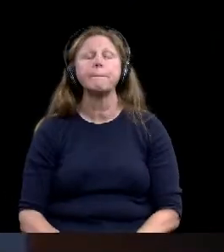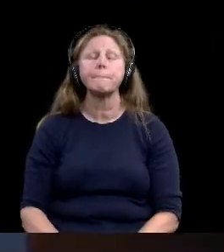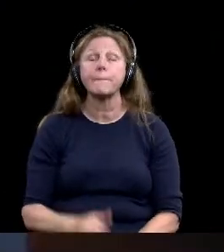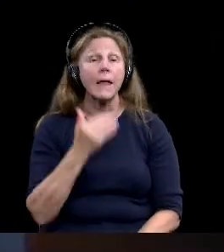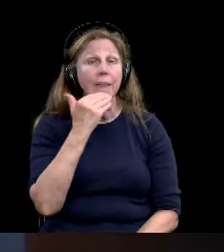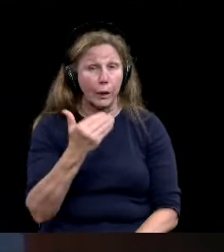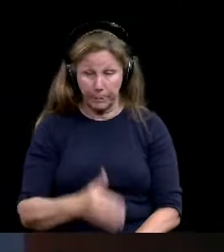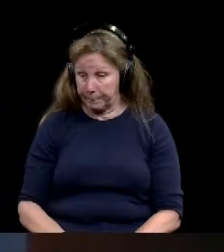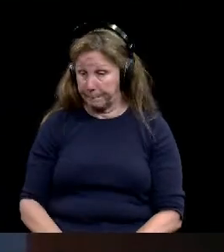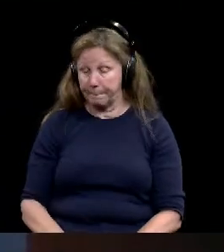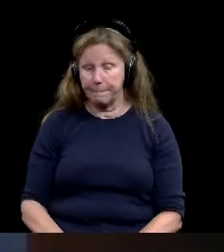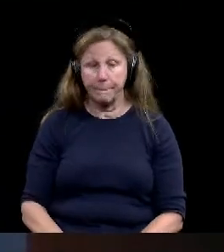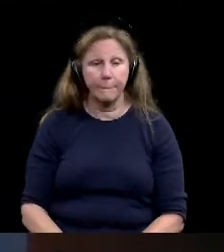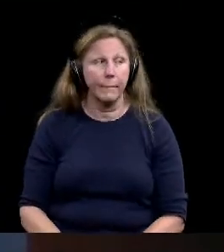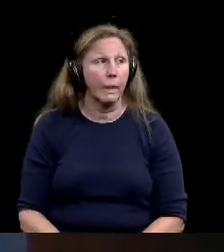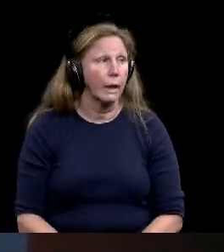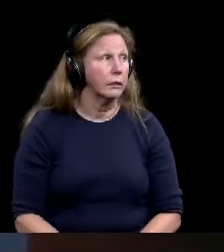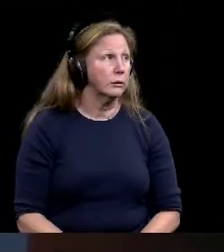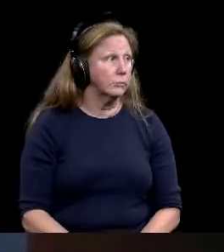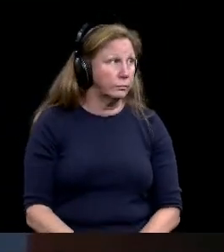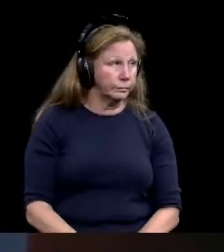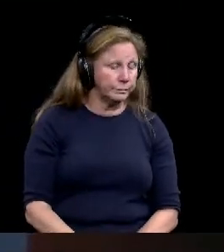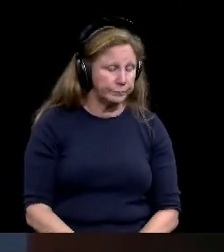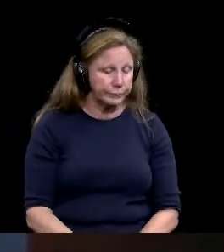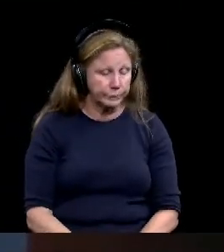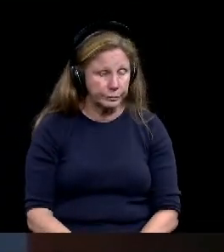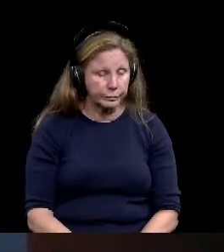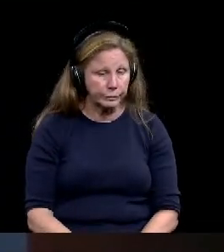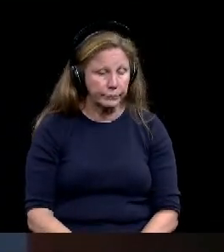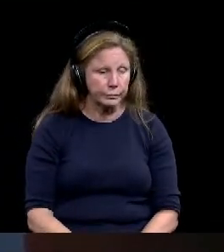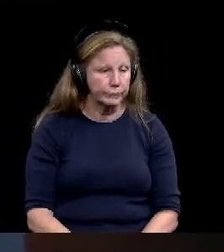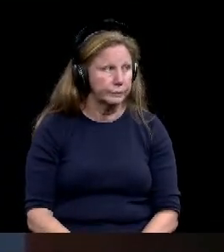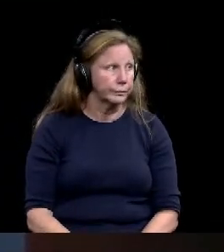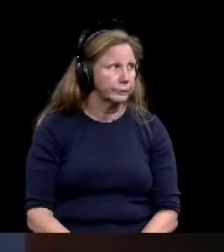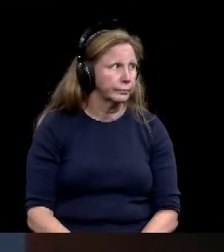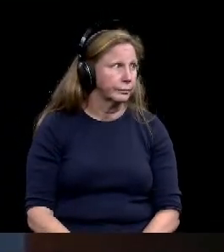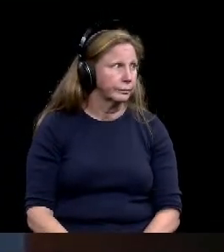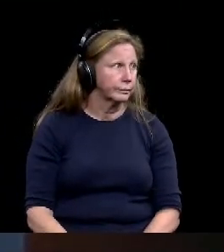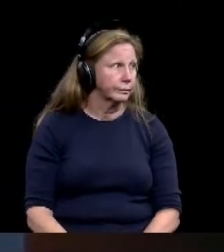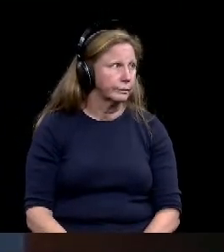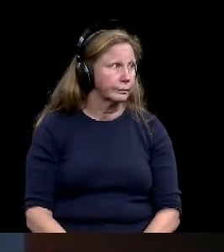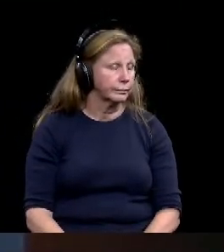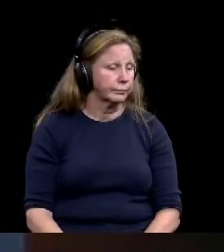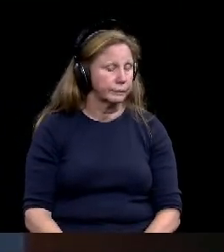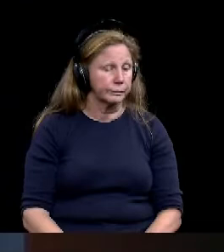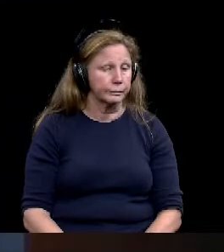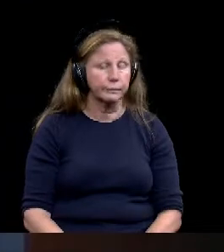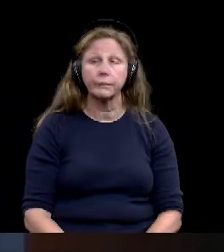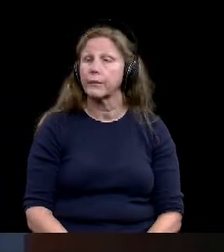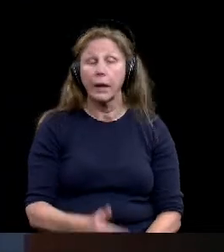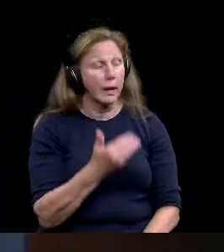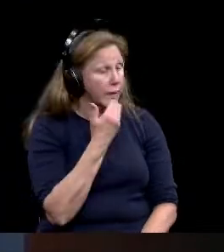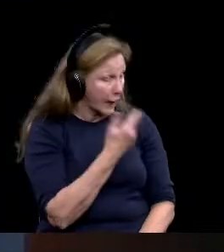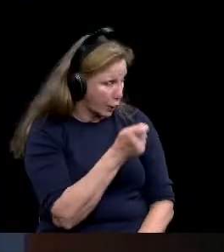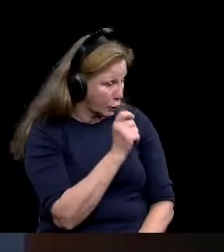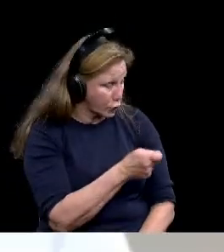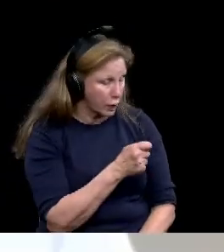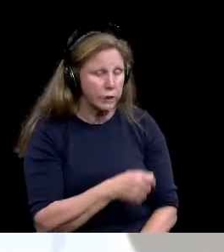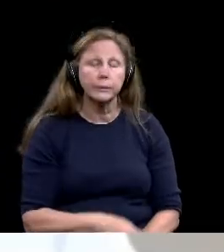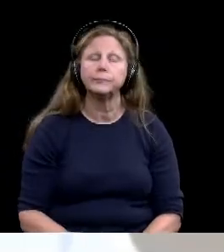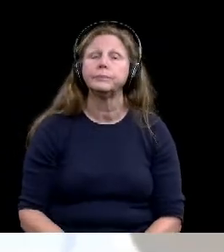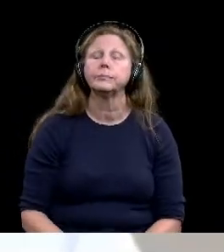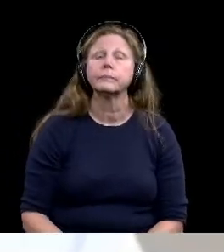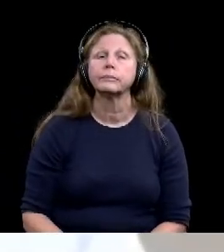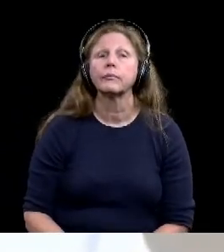Thank you, Judge Felton. Dr. Griggs, will you please share the current COVID-19 data for Waco and McLennan County? Yeah,